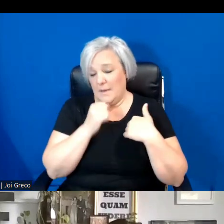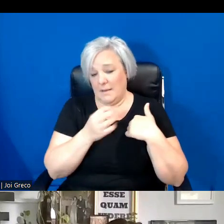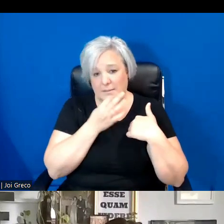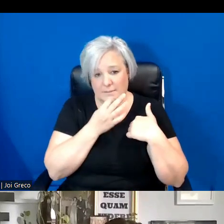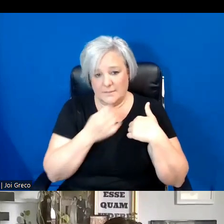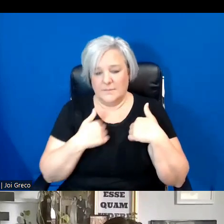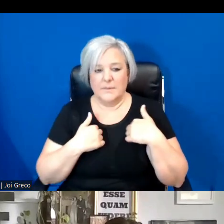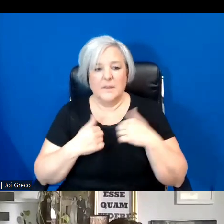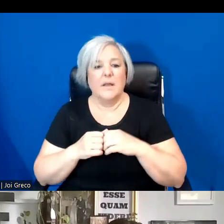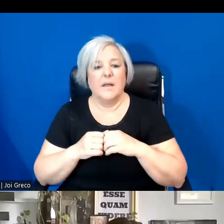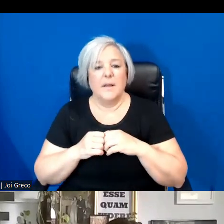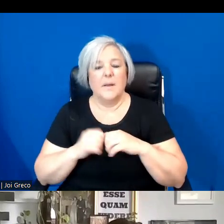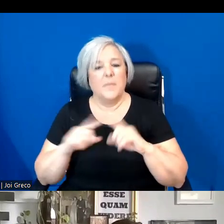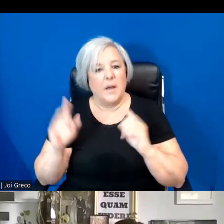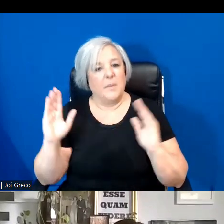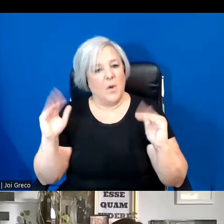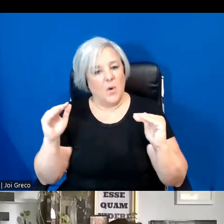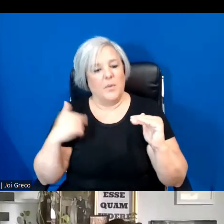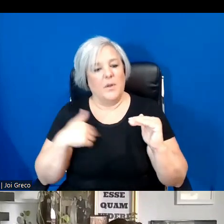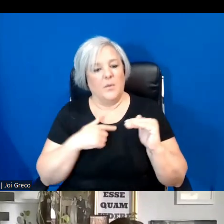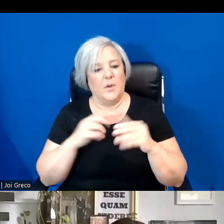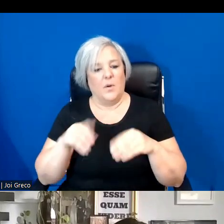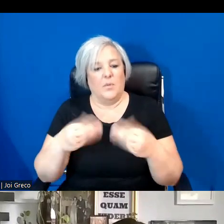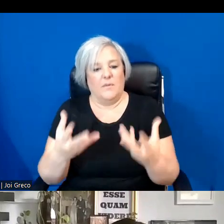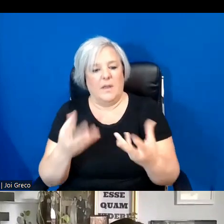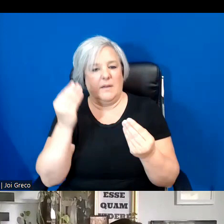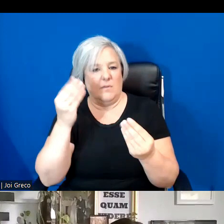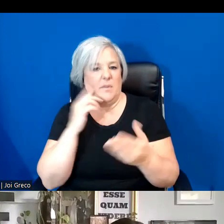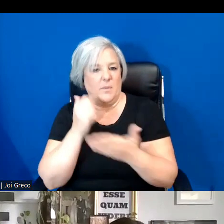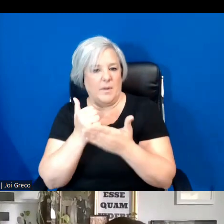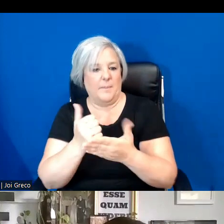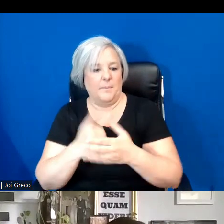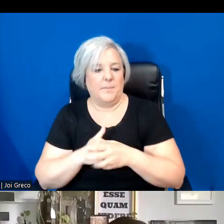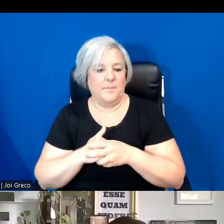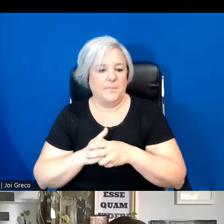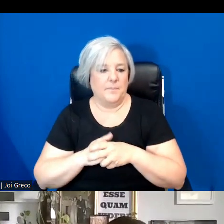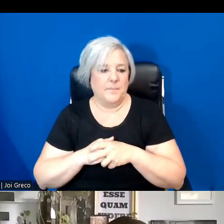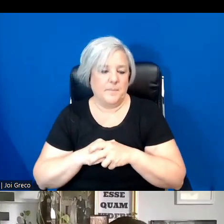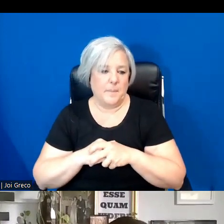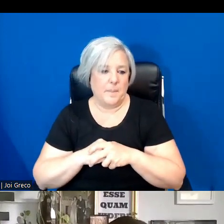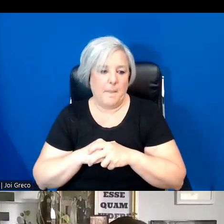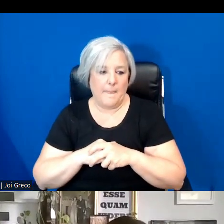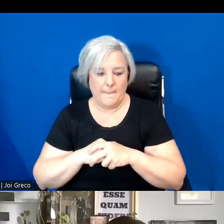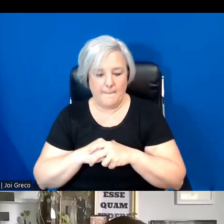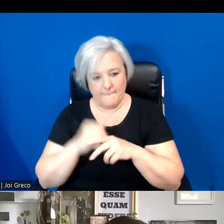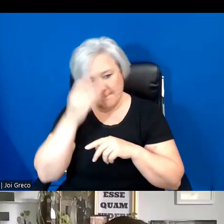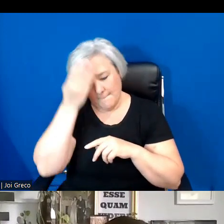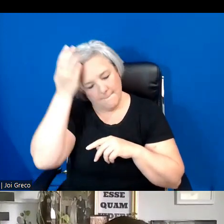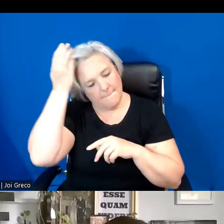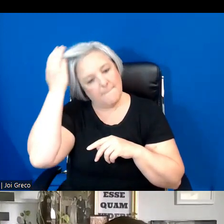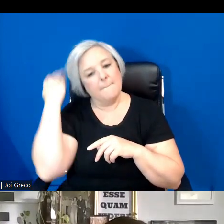an expert, but I hope that I will provide some information that will help you all. Next slide, please.